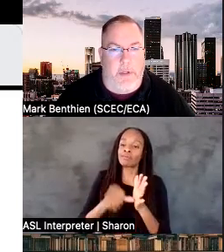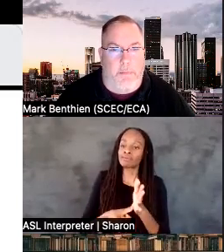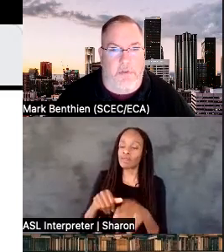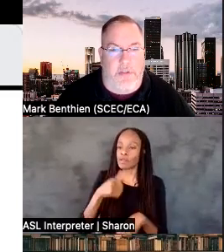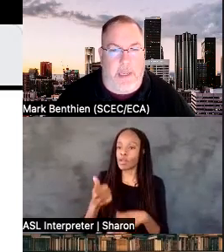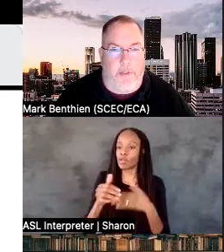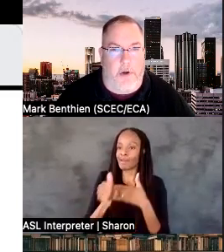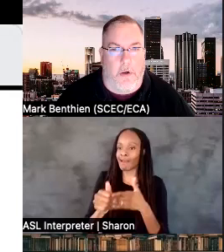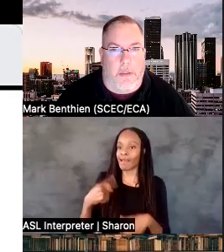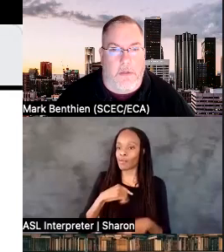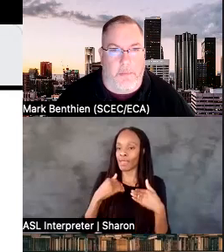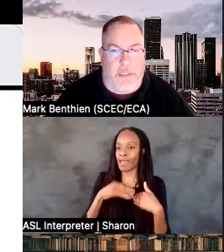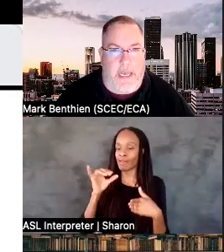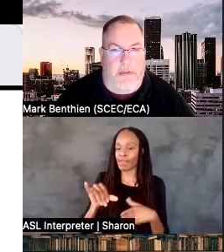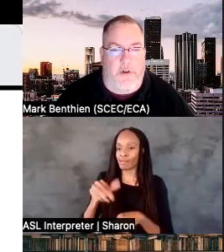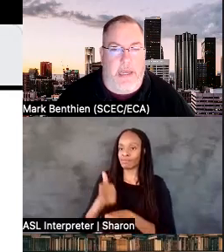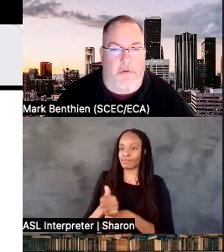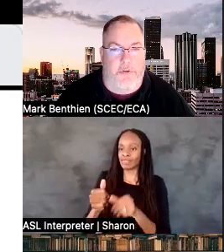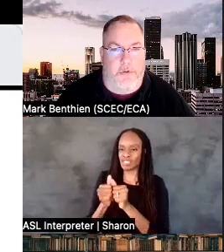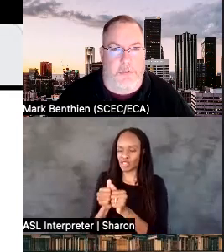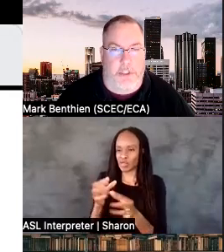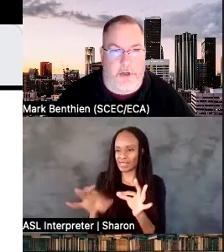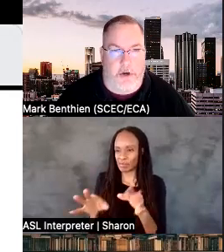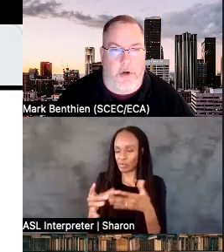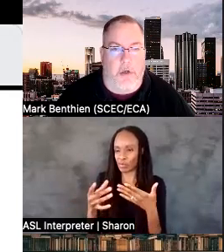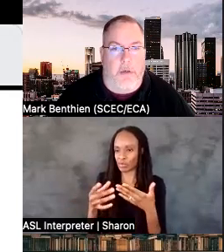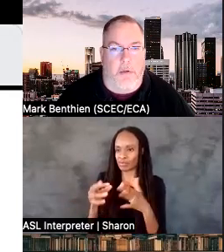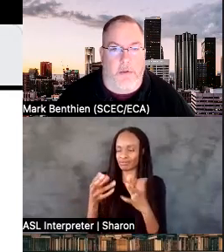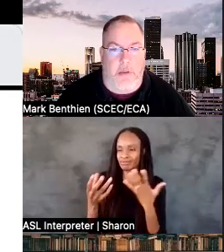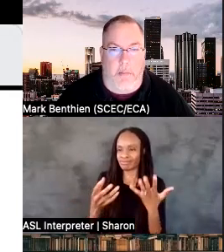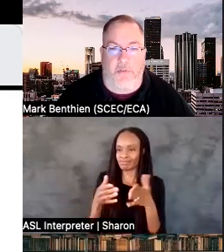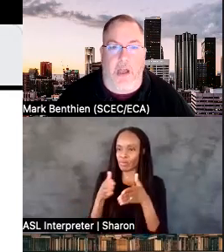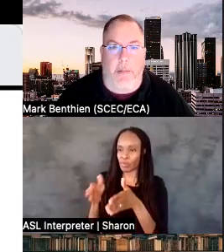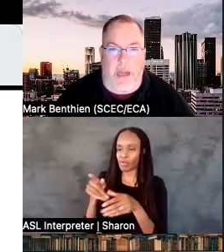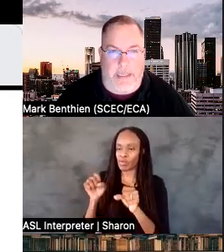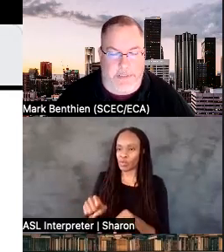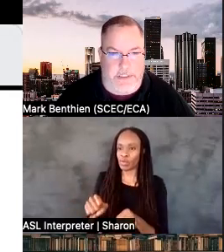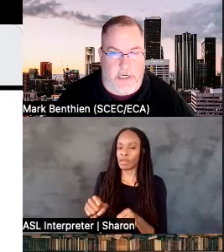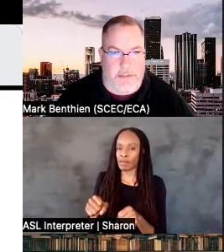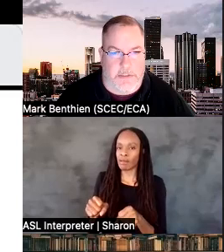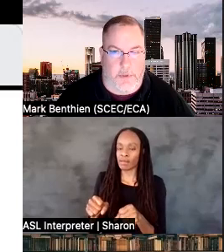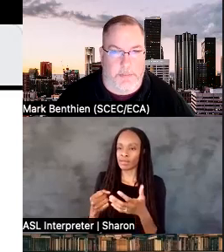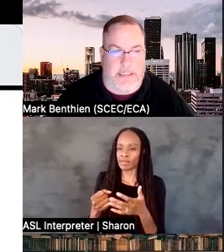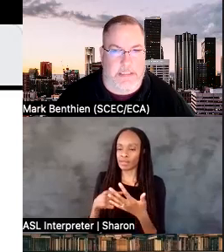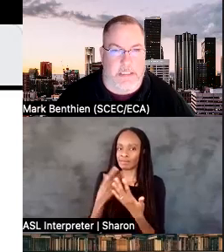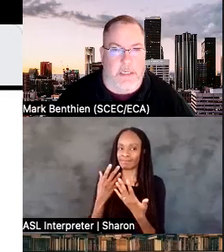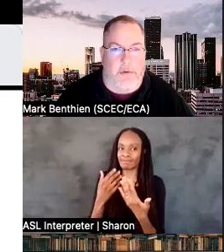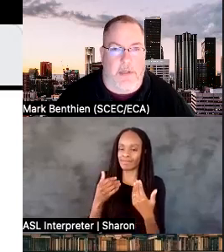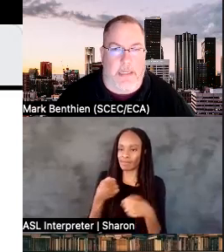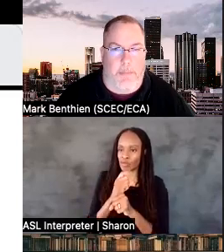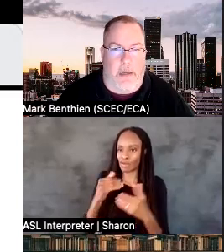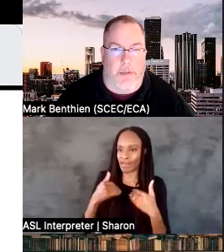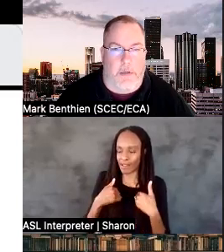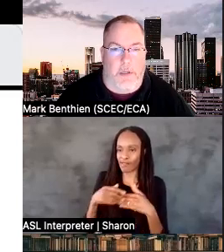that puts together simple guidance for how to secure some of the most common items in your house or workplace.